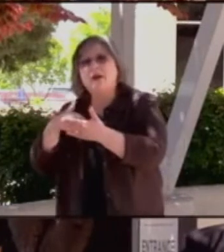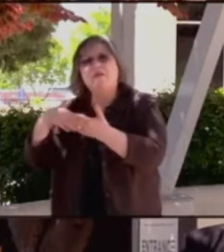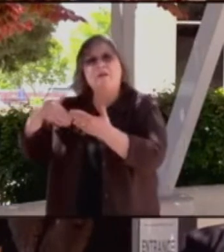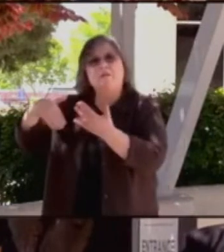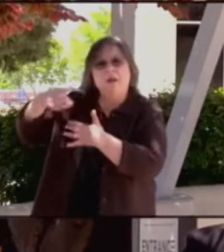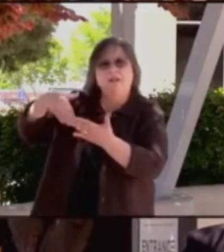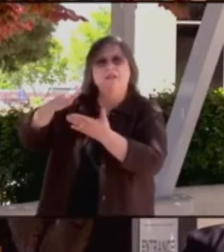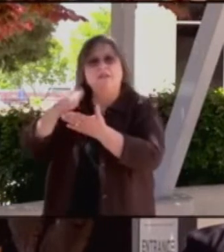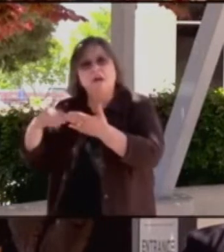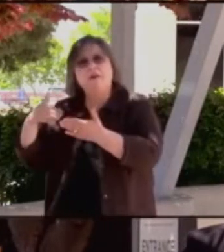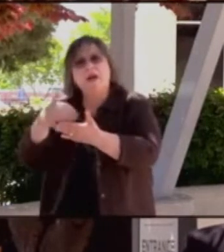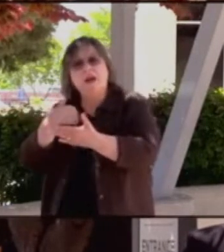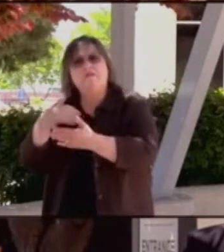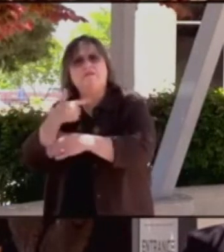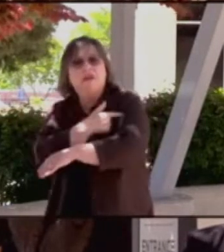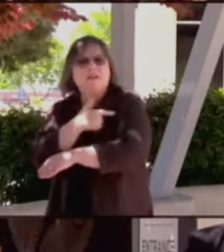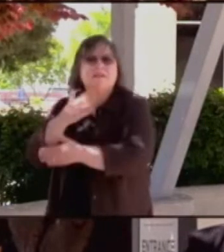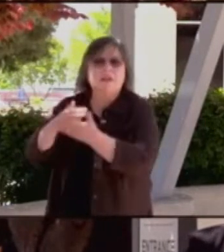staff? I